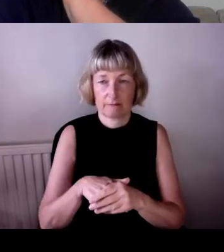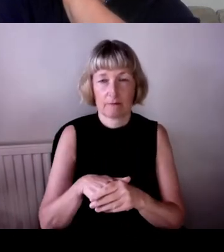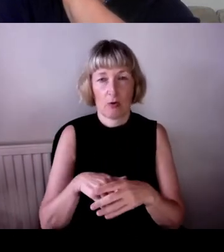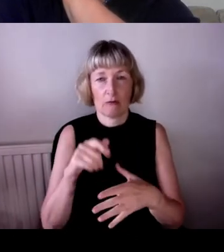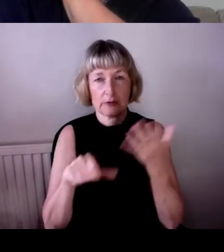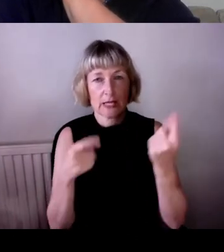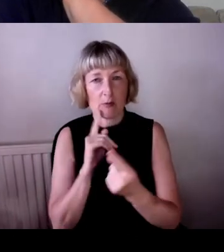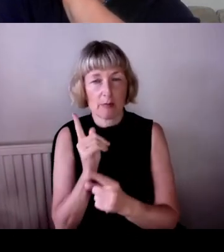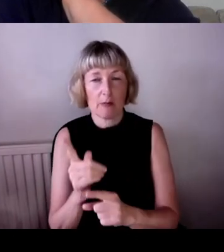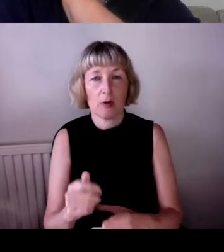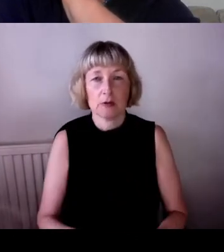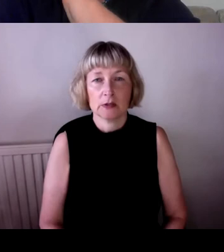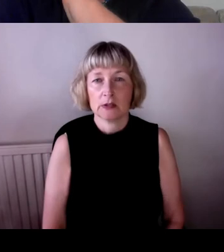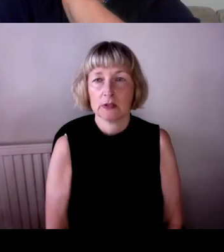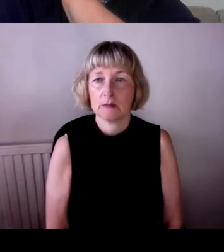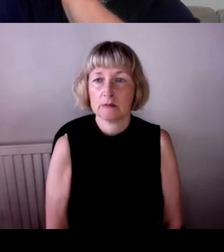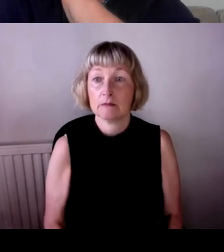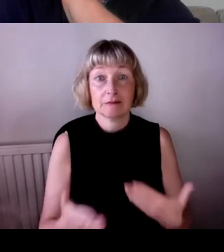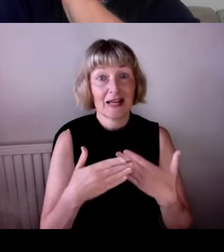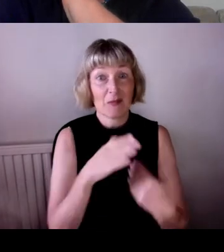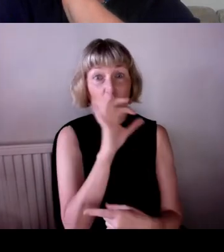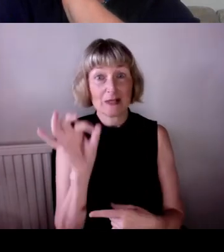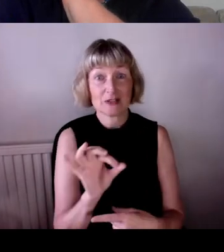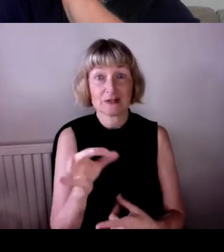Any other questions that anybody wants to raise?